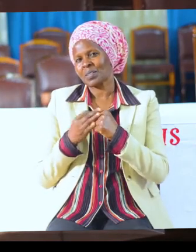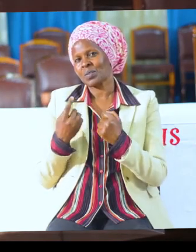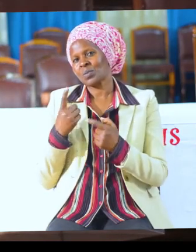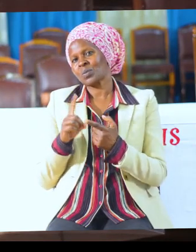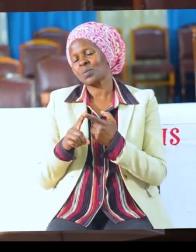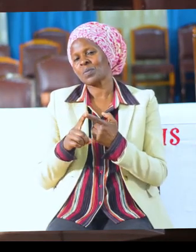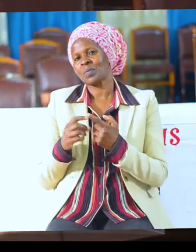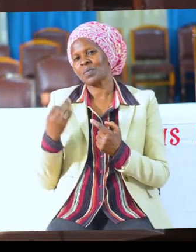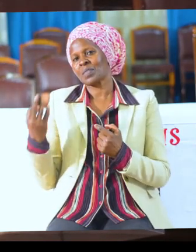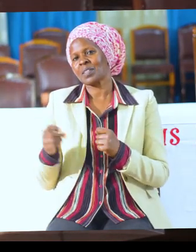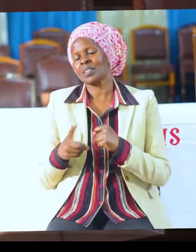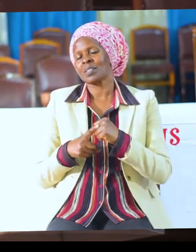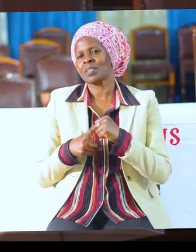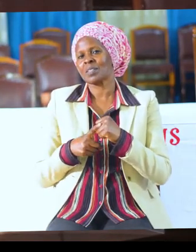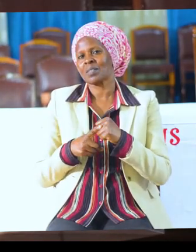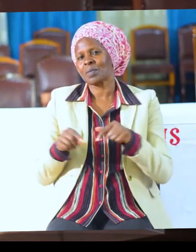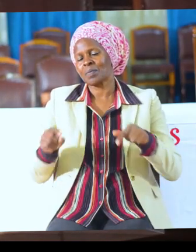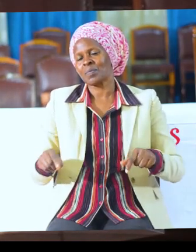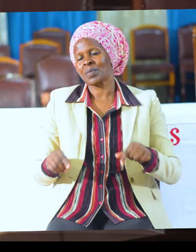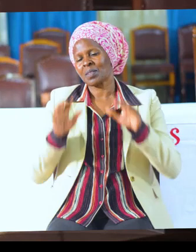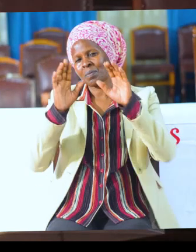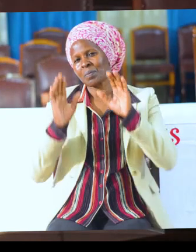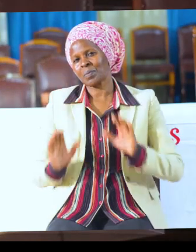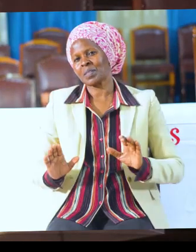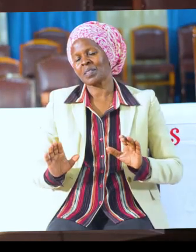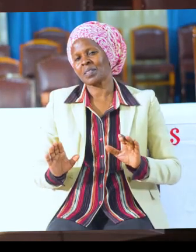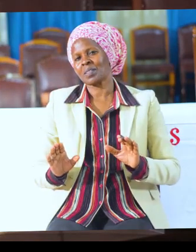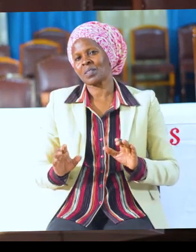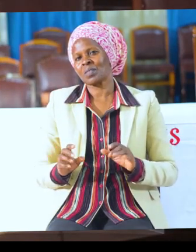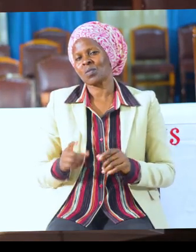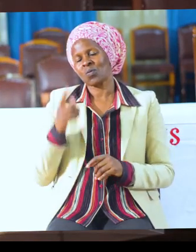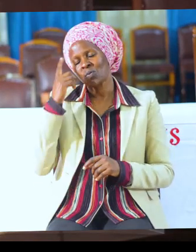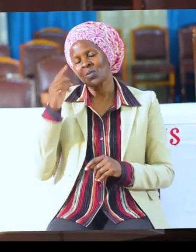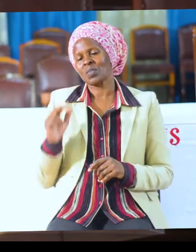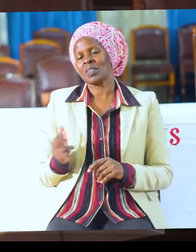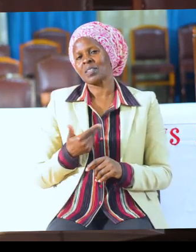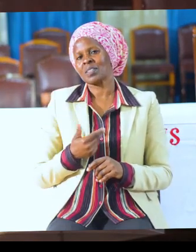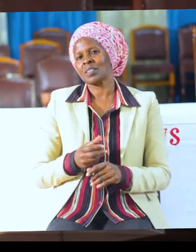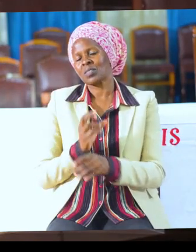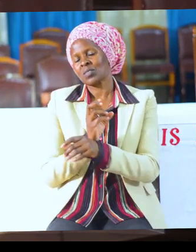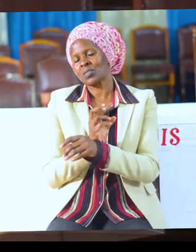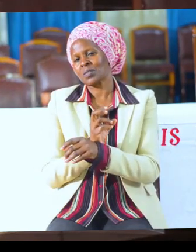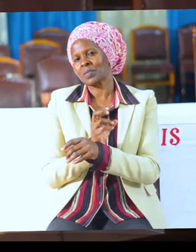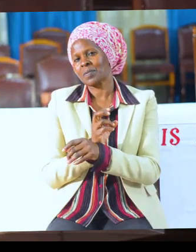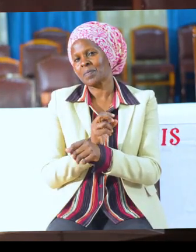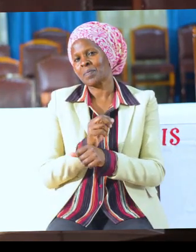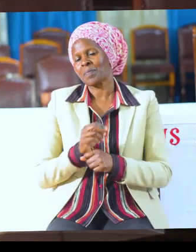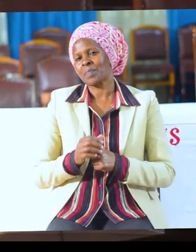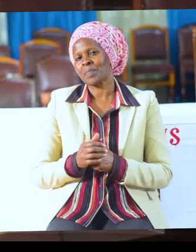36. Today, it is a very important for us as a church